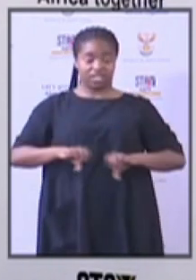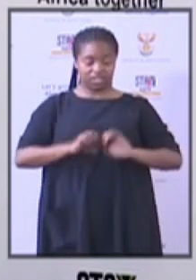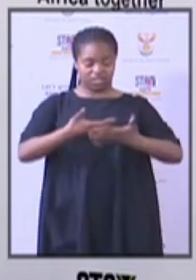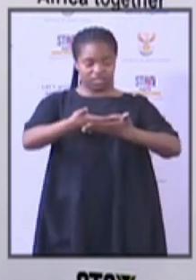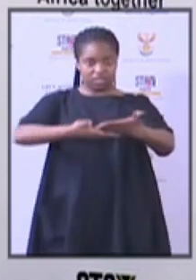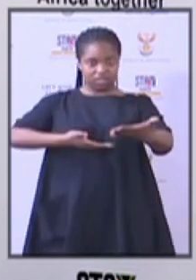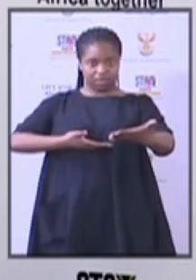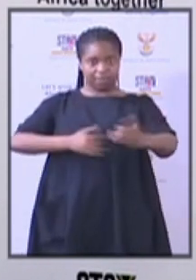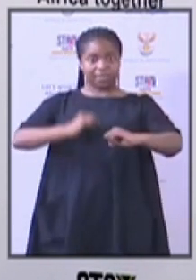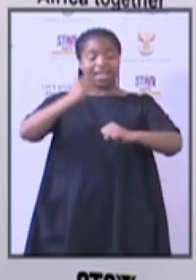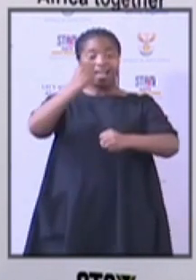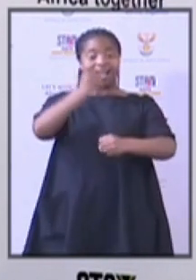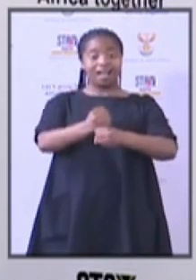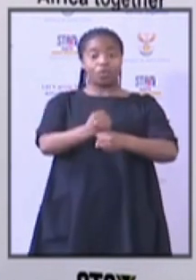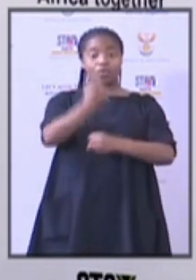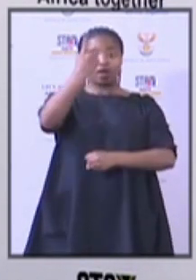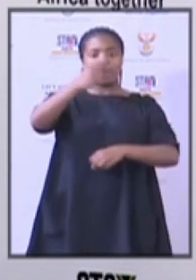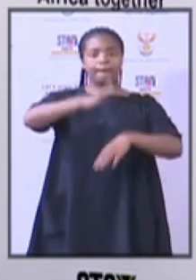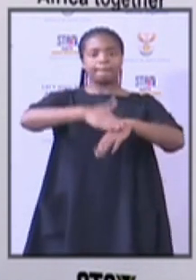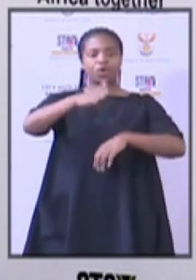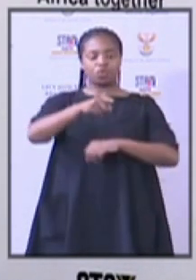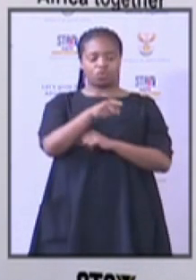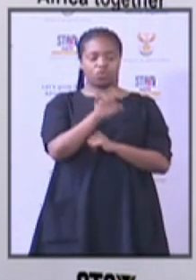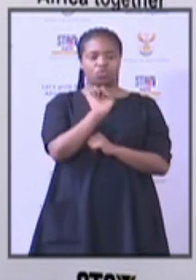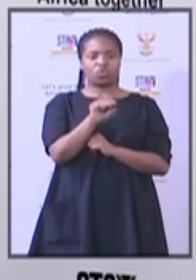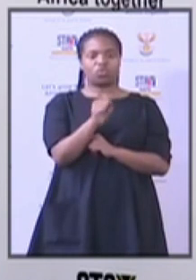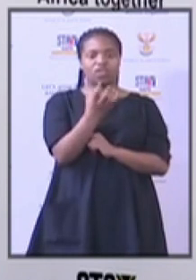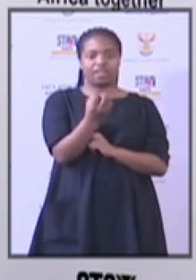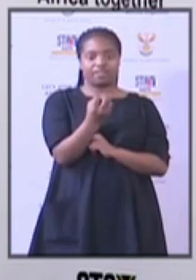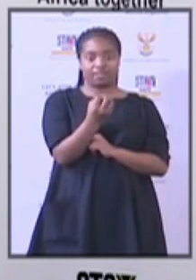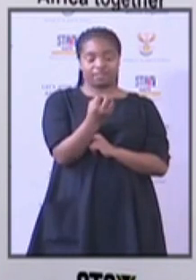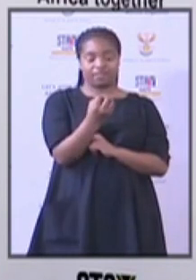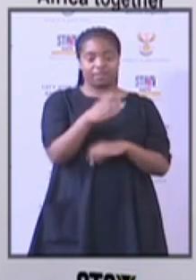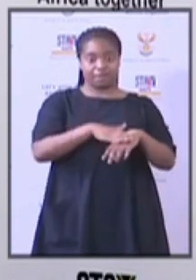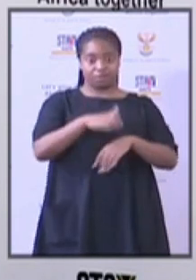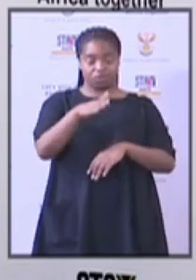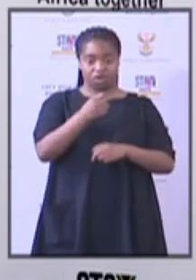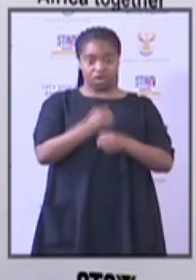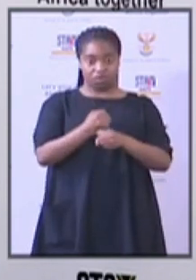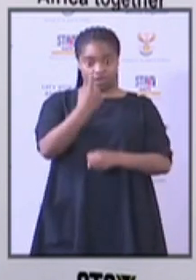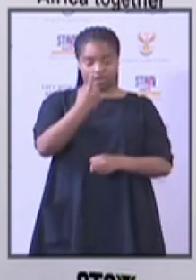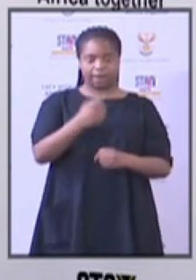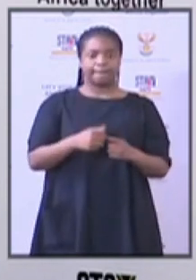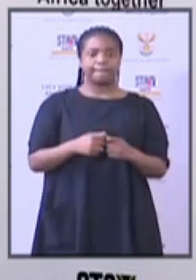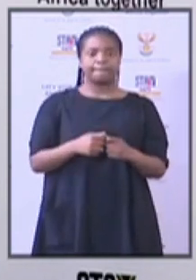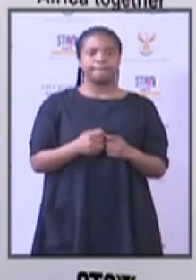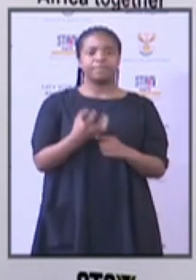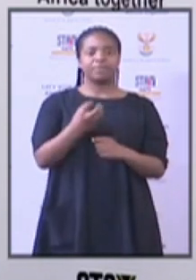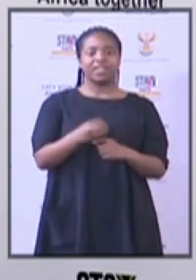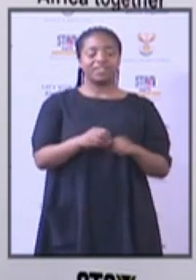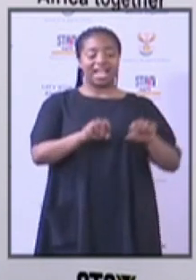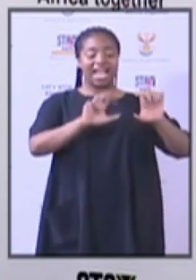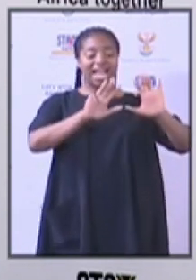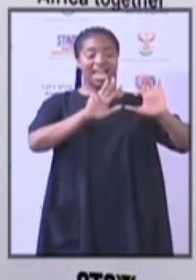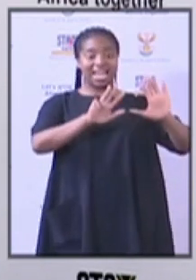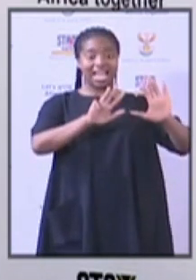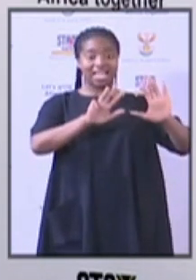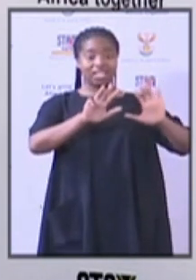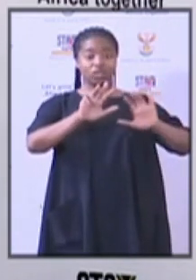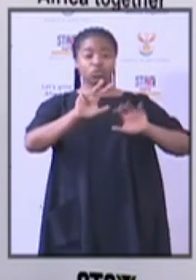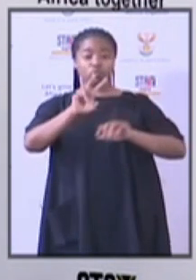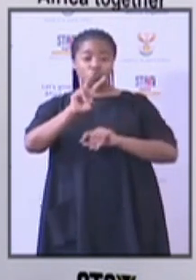Gauteng accounted for most of these temporary identification certificates and has issued